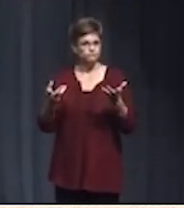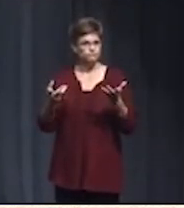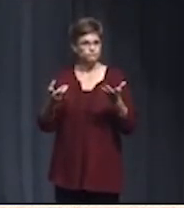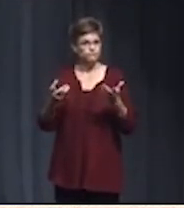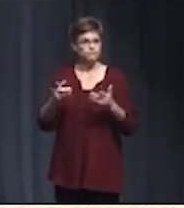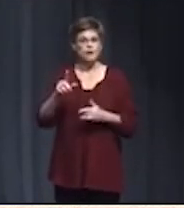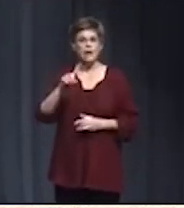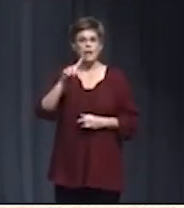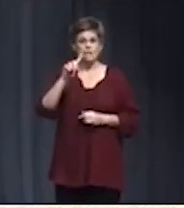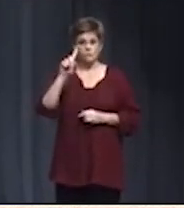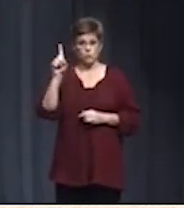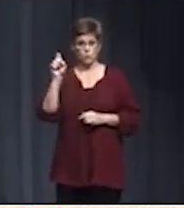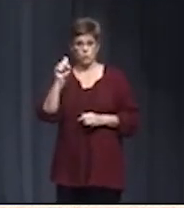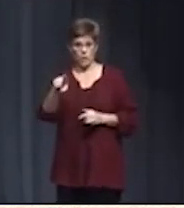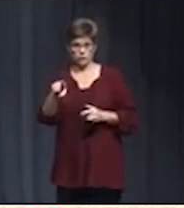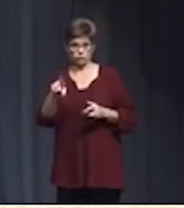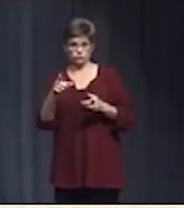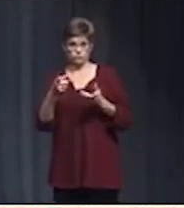directions.